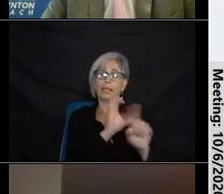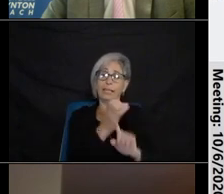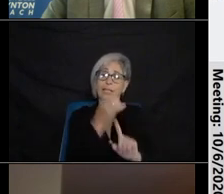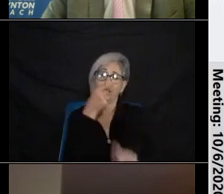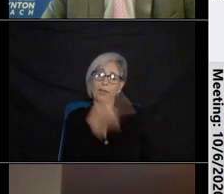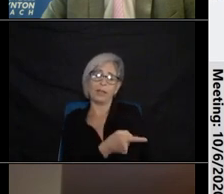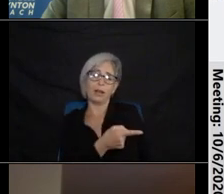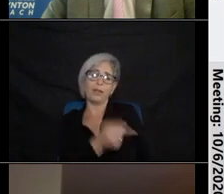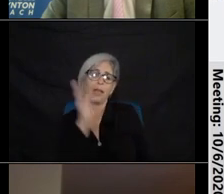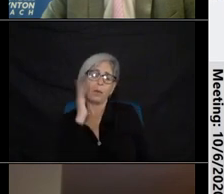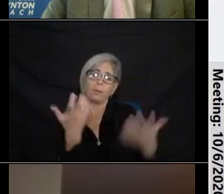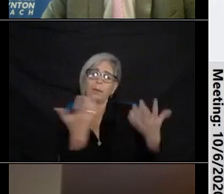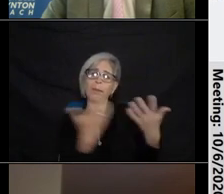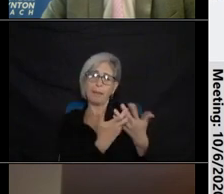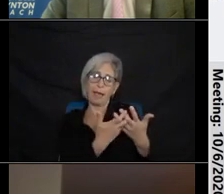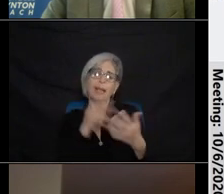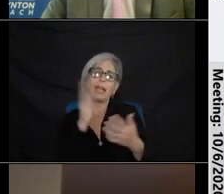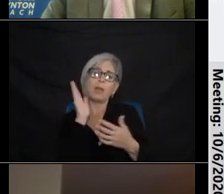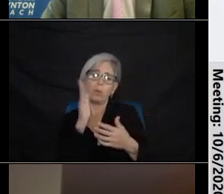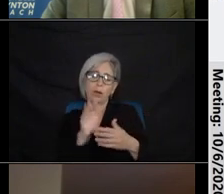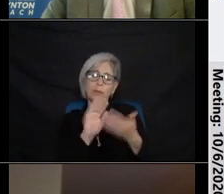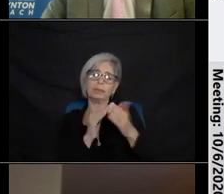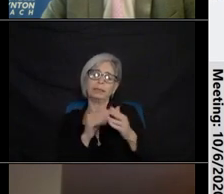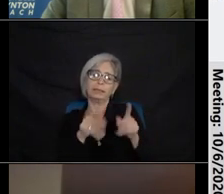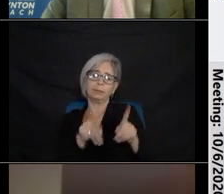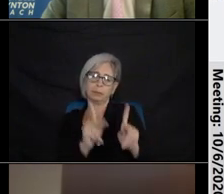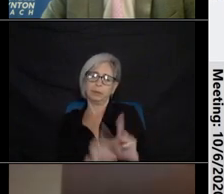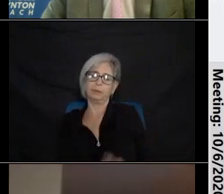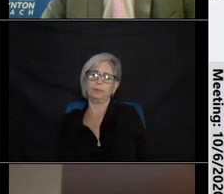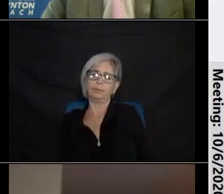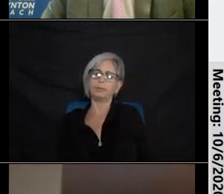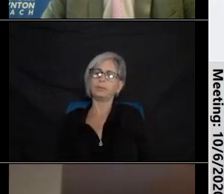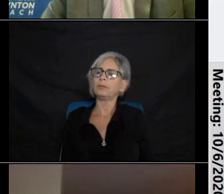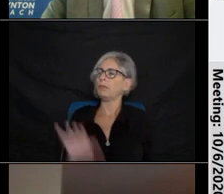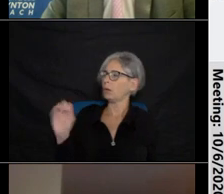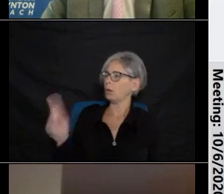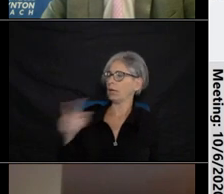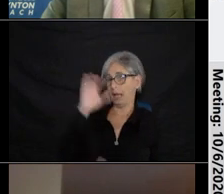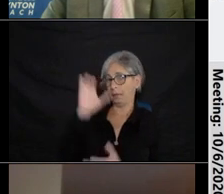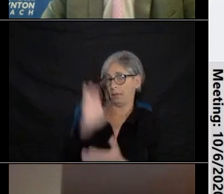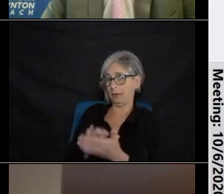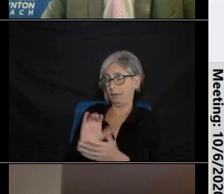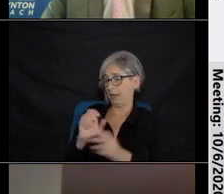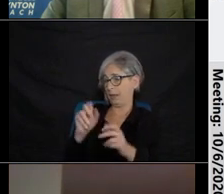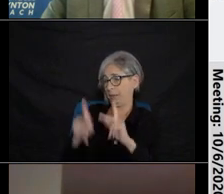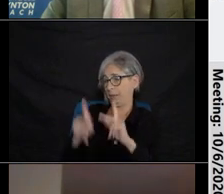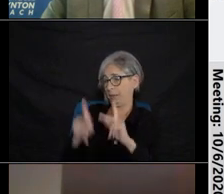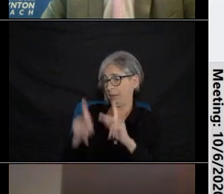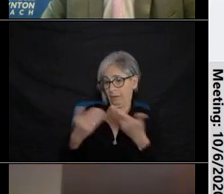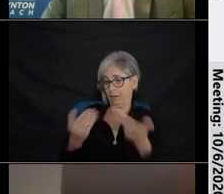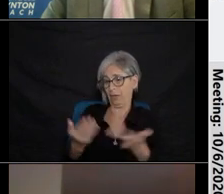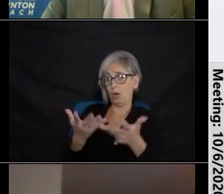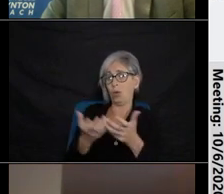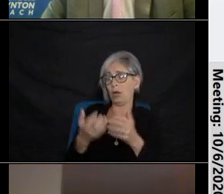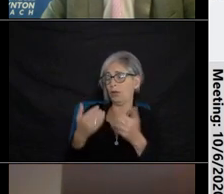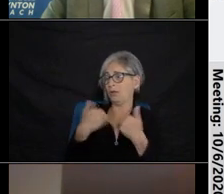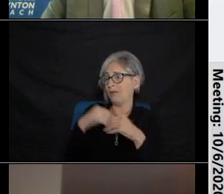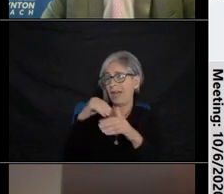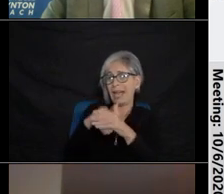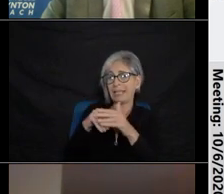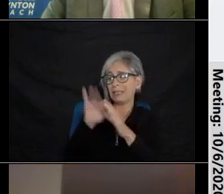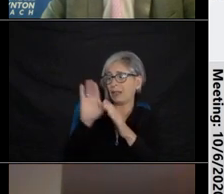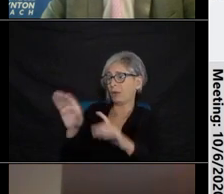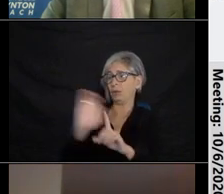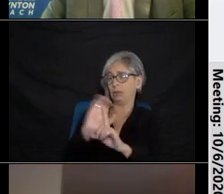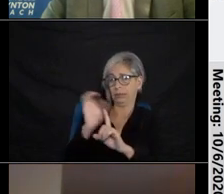they will be met prior to the permit being issued. Okay, and I believe that our residents want to have access to those